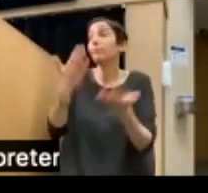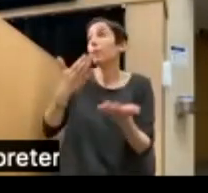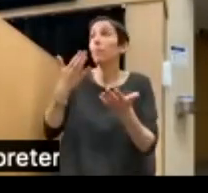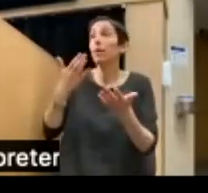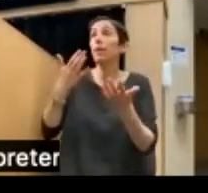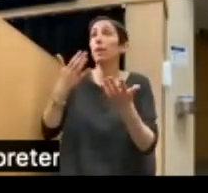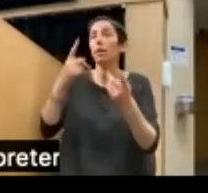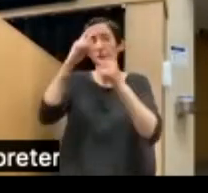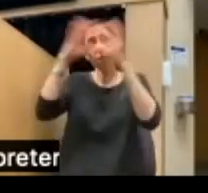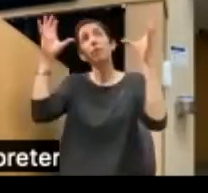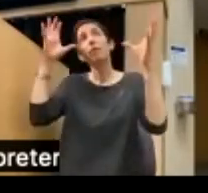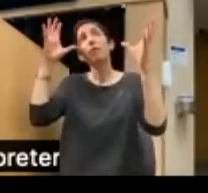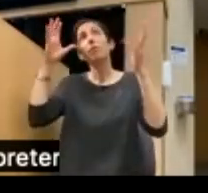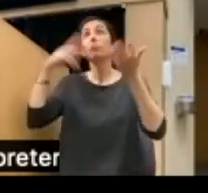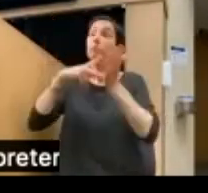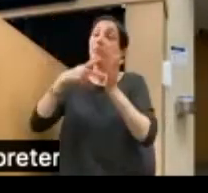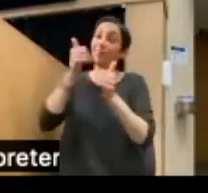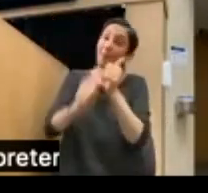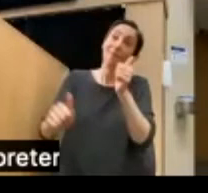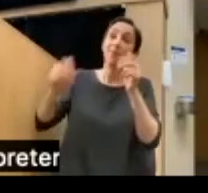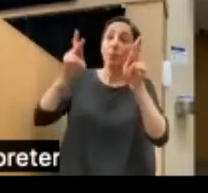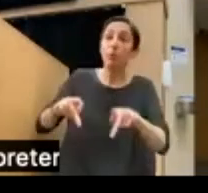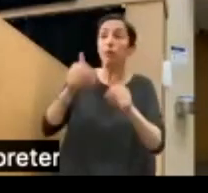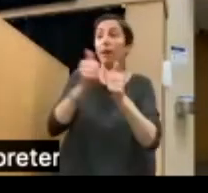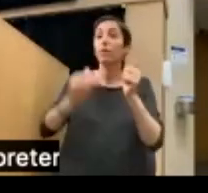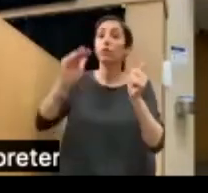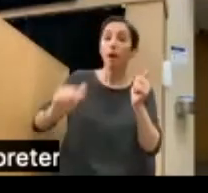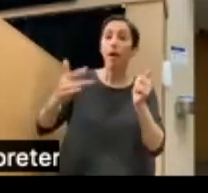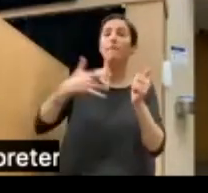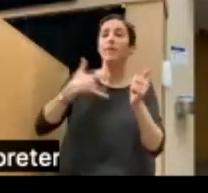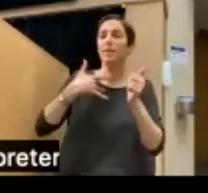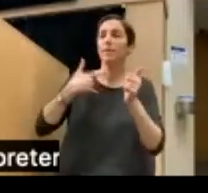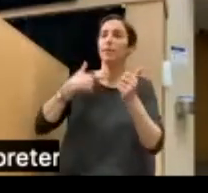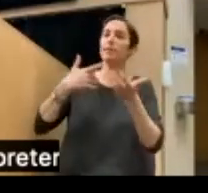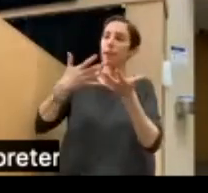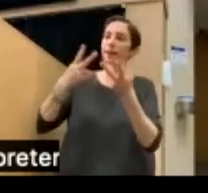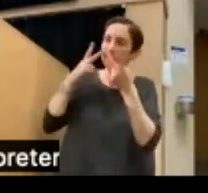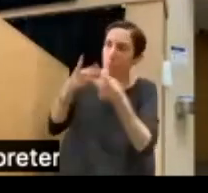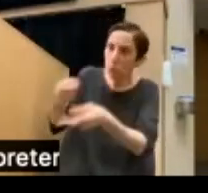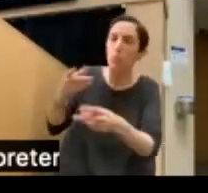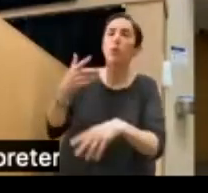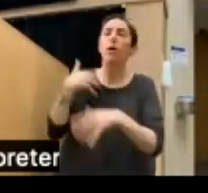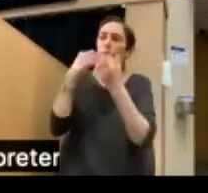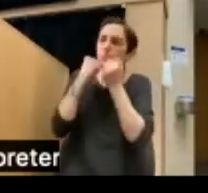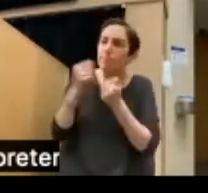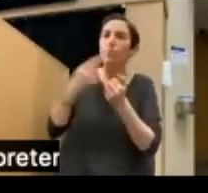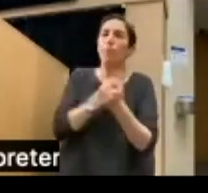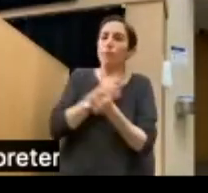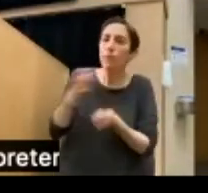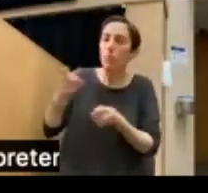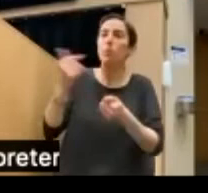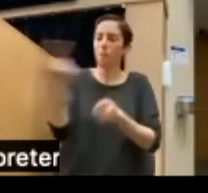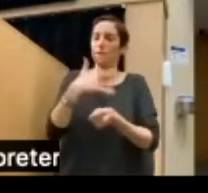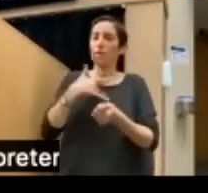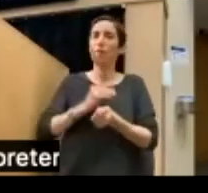person feels seen, valued, supported, loved. Maybe it's that every person, no matter